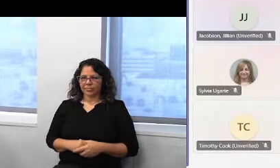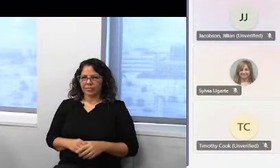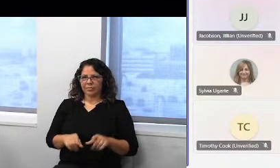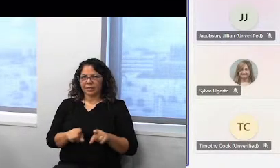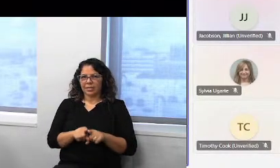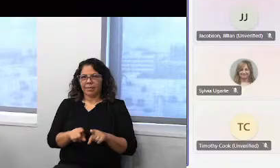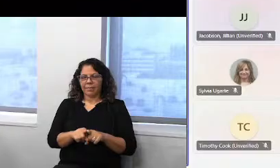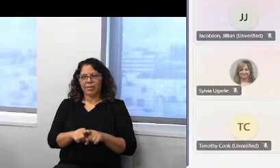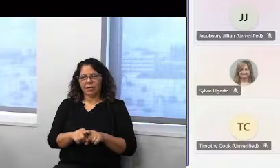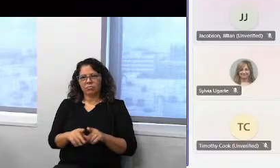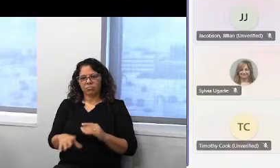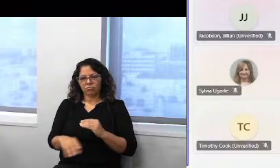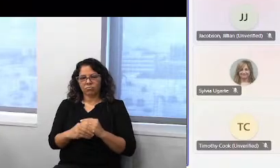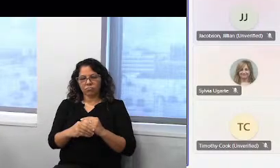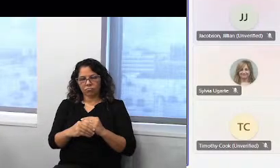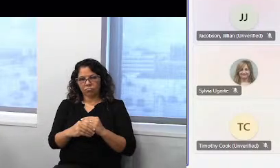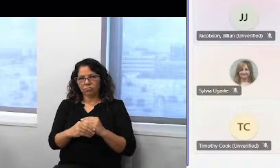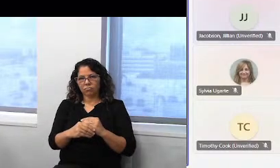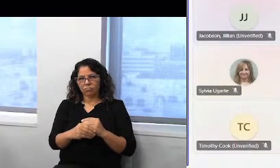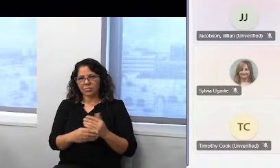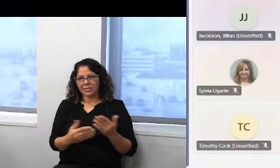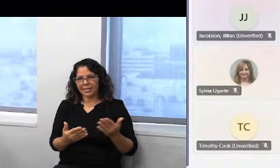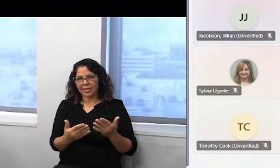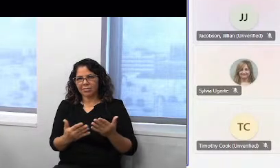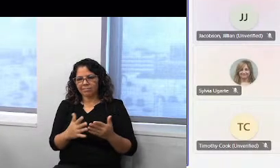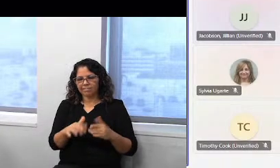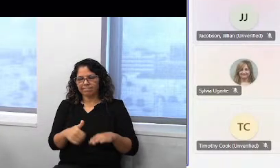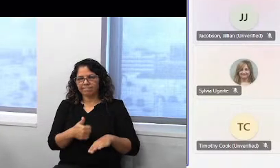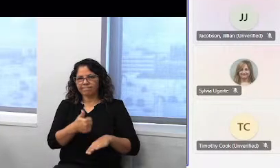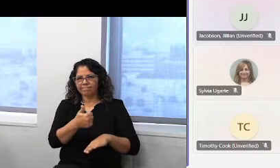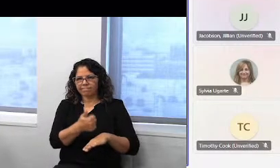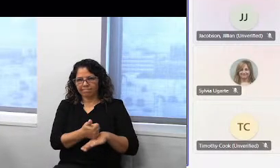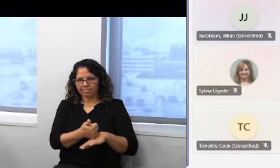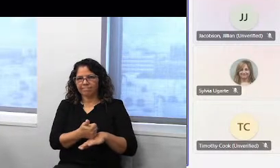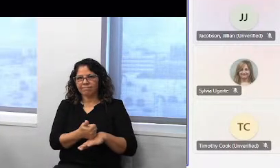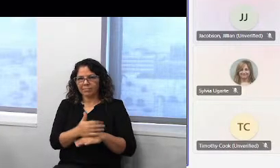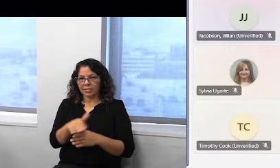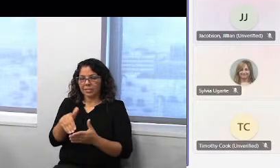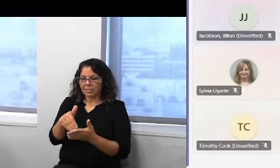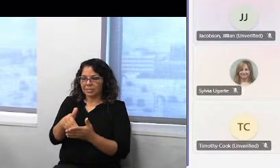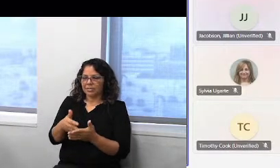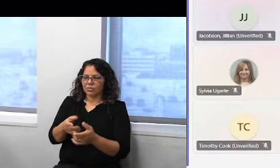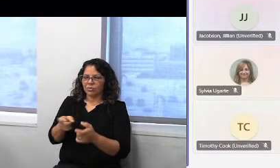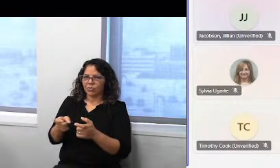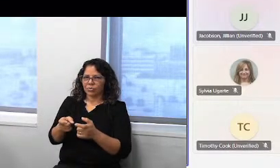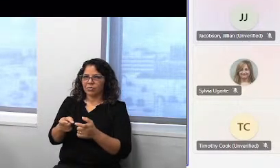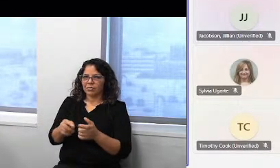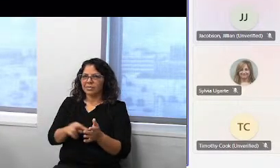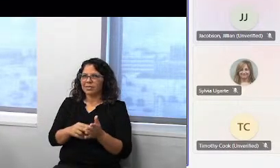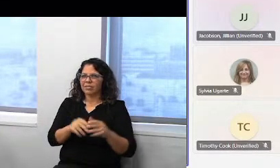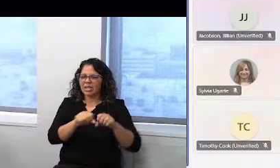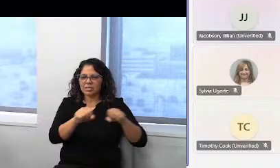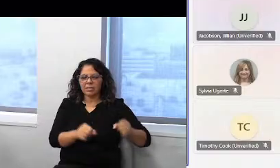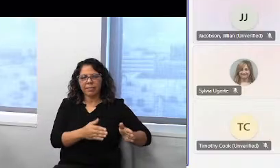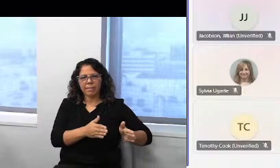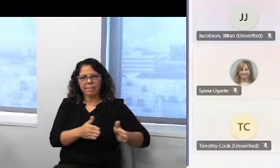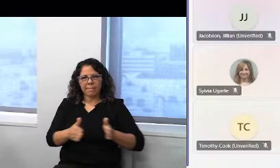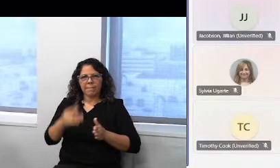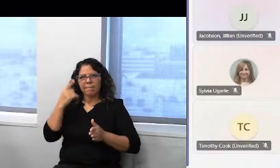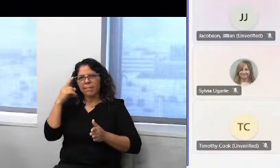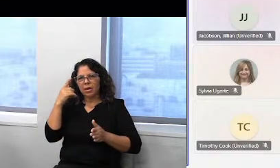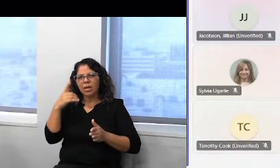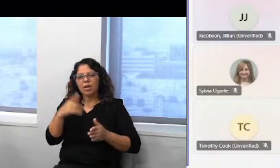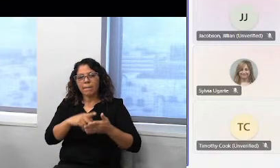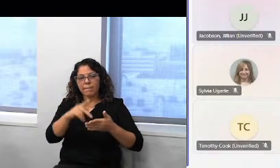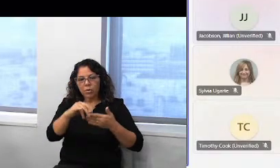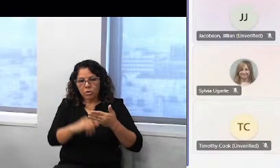control center. So we are basically repositioning or preparing our system for those projects. Another example I